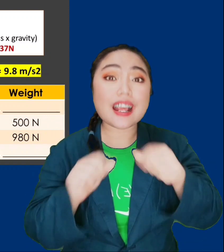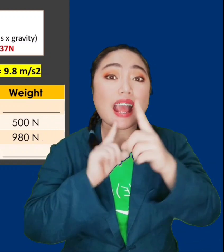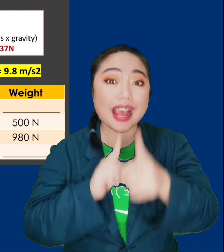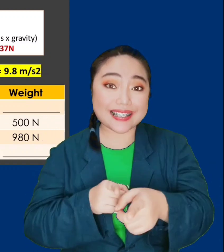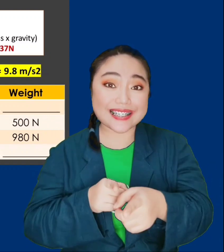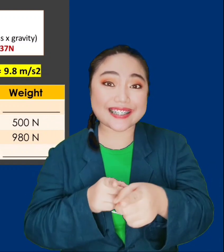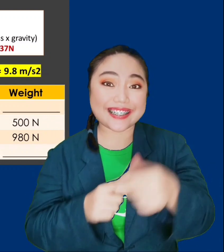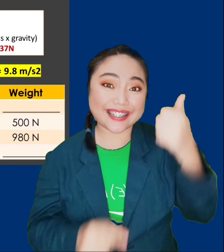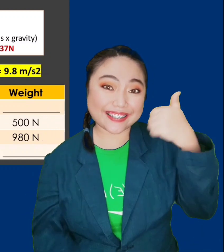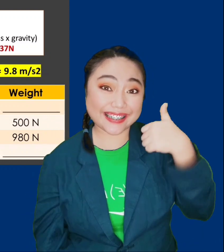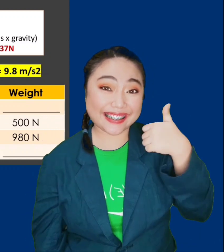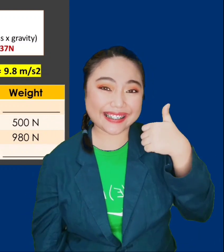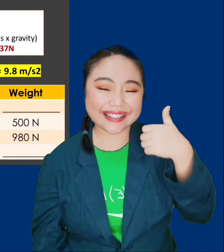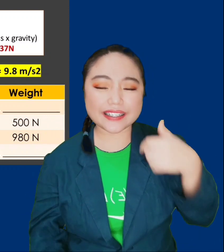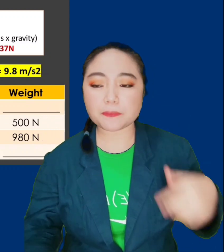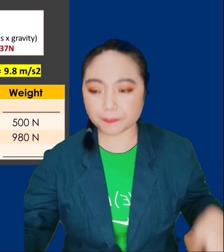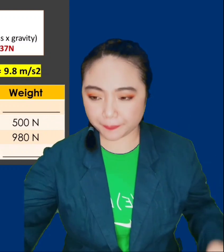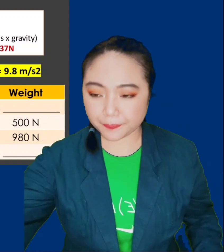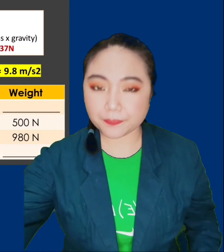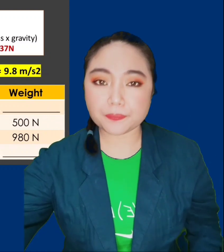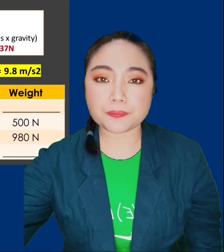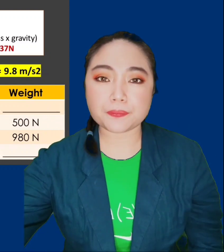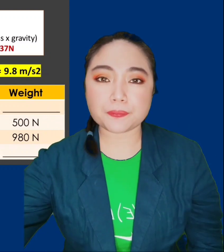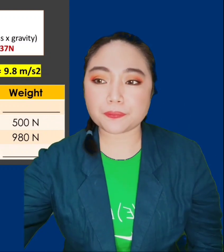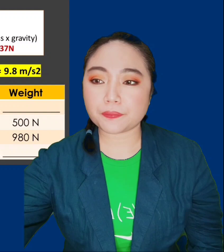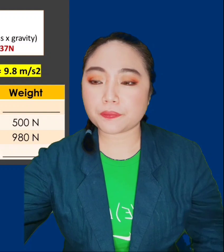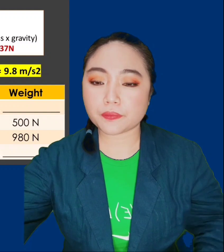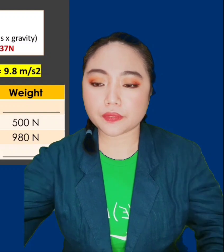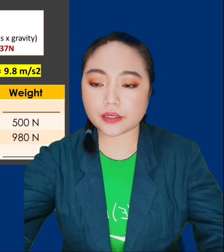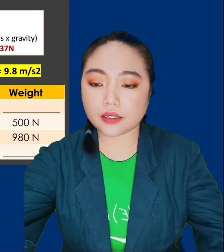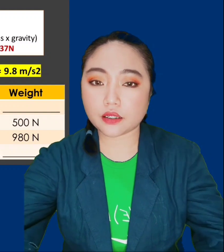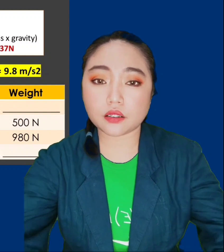If you need to pause the video to answer, it's okay.